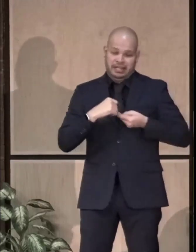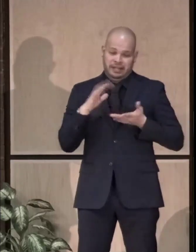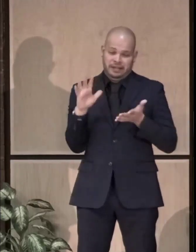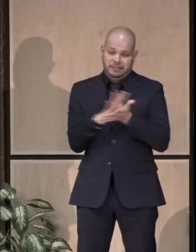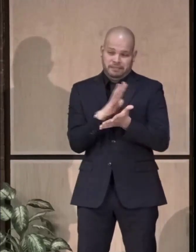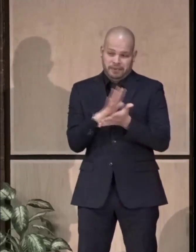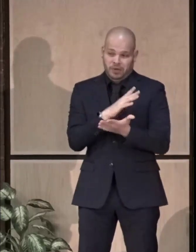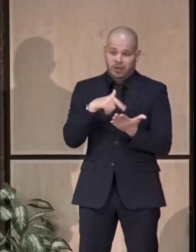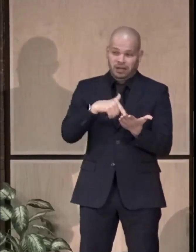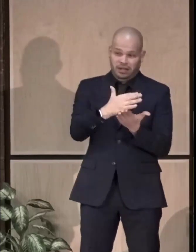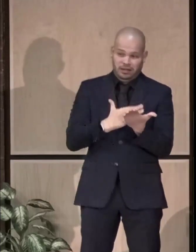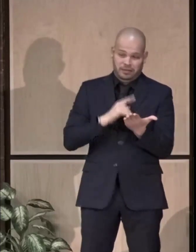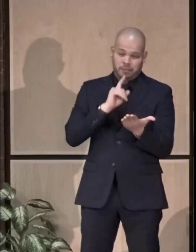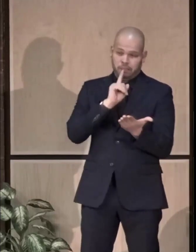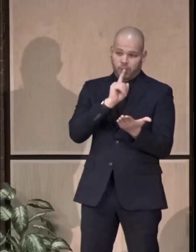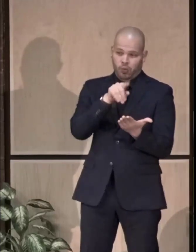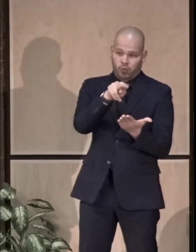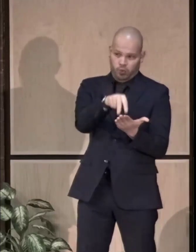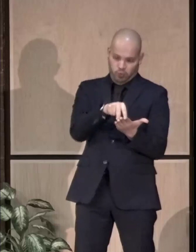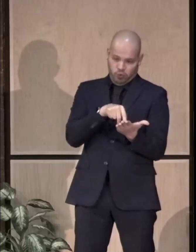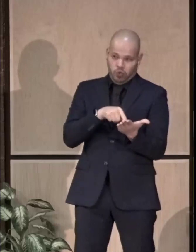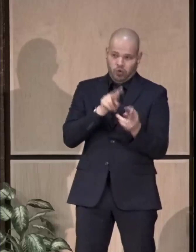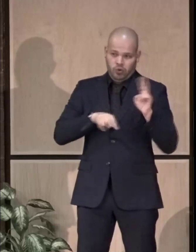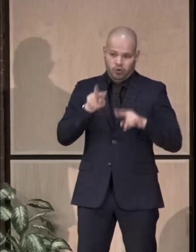evaluation, yes. Okay.